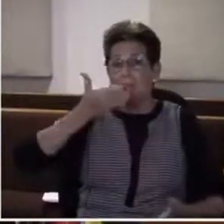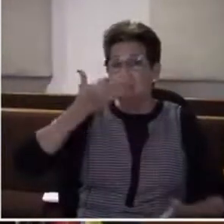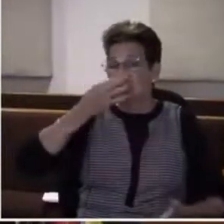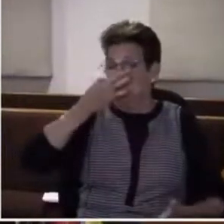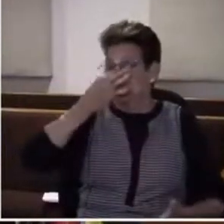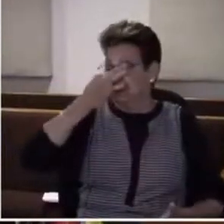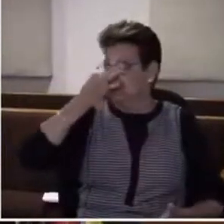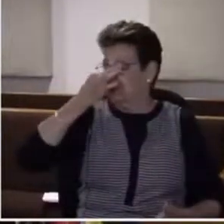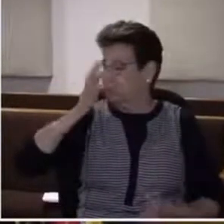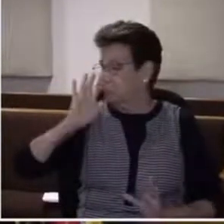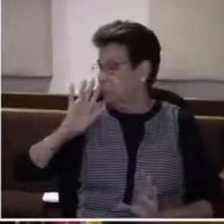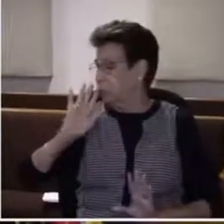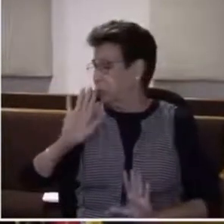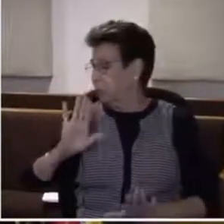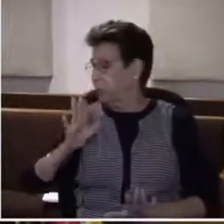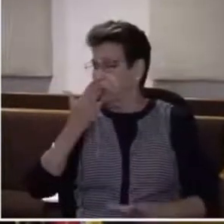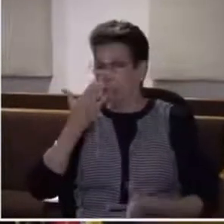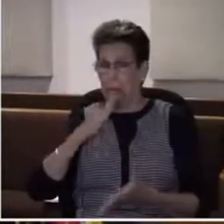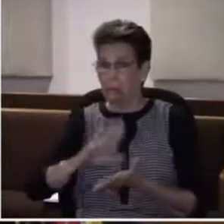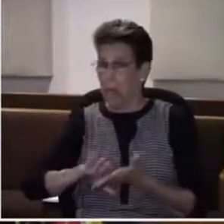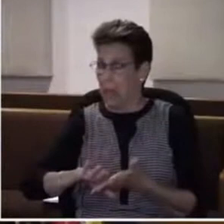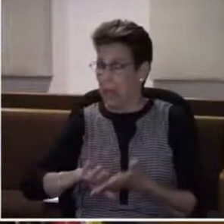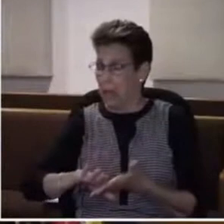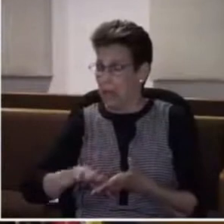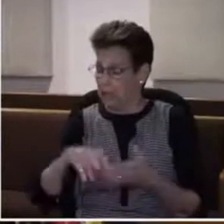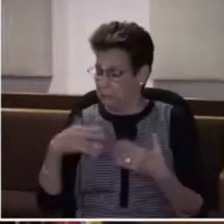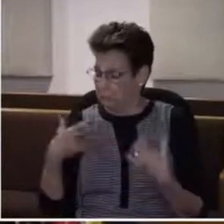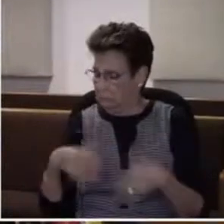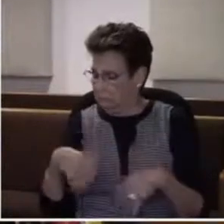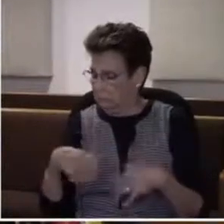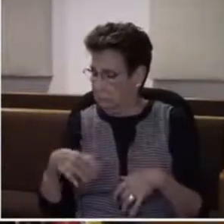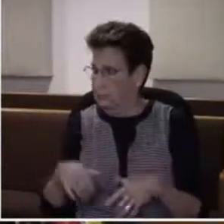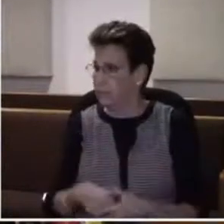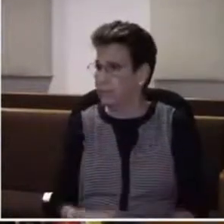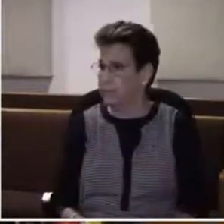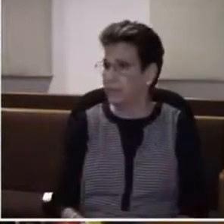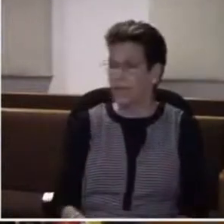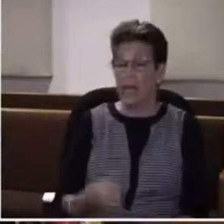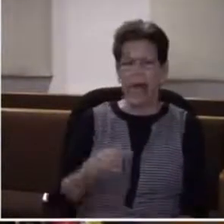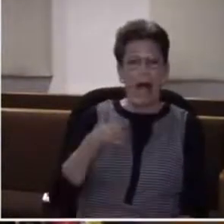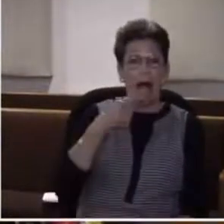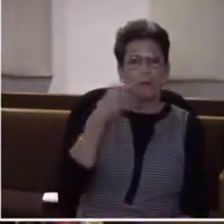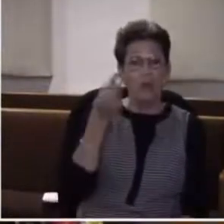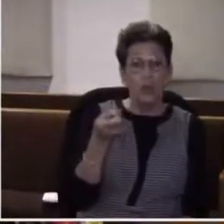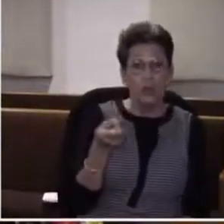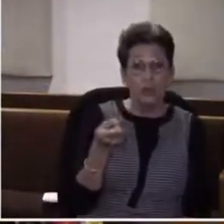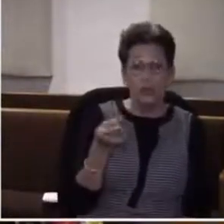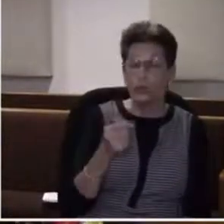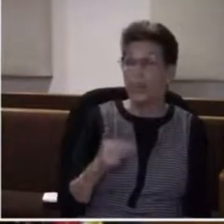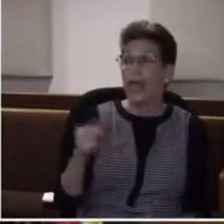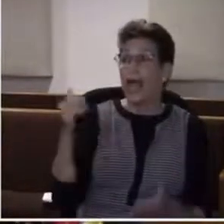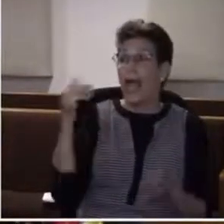I told you at the very beginning of the series, and I've told you often at the beginning of every message,